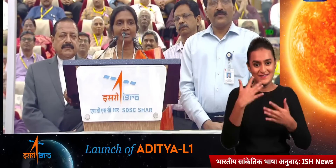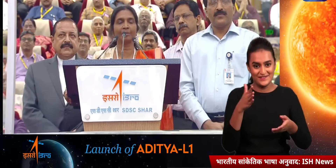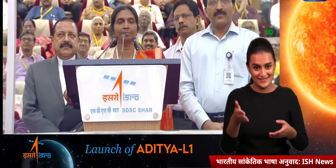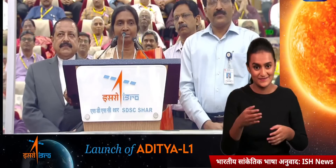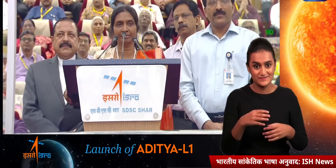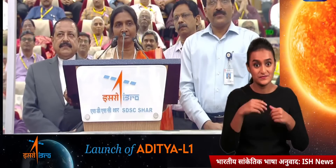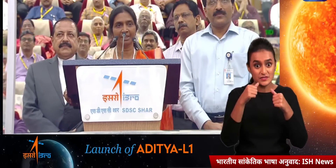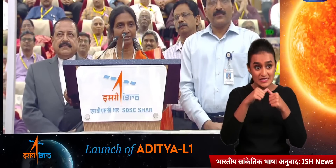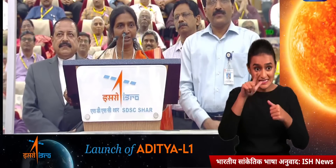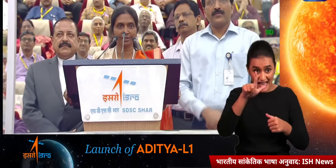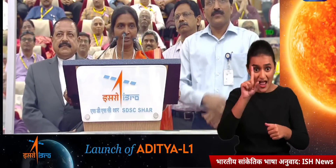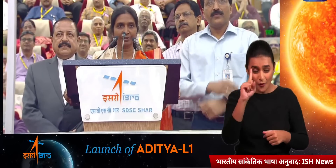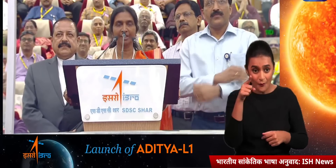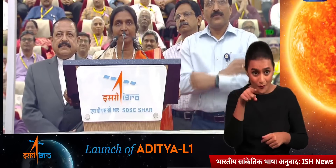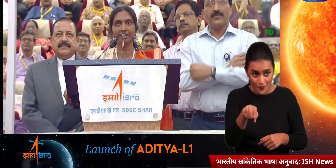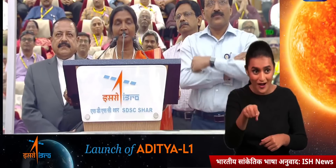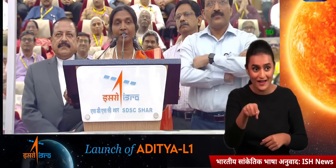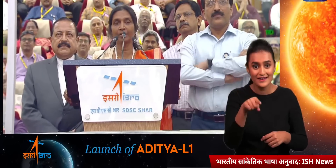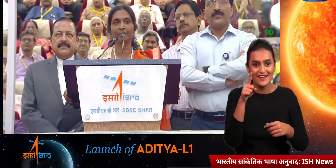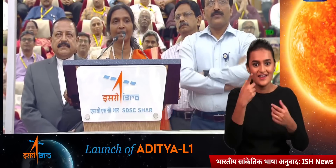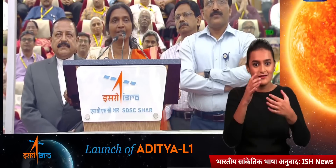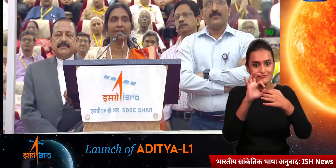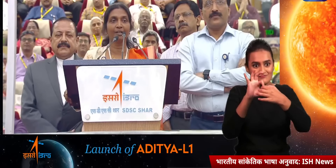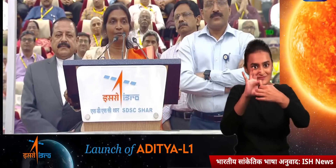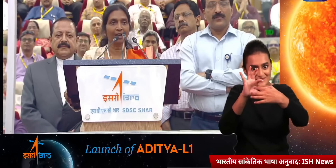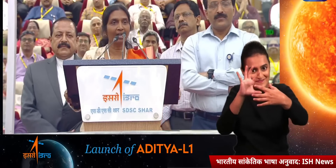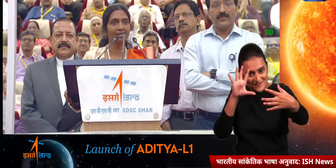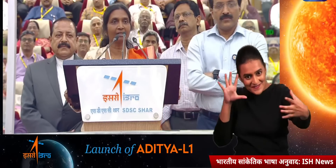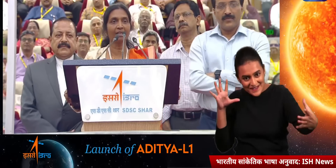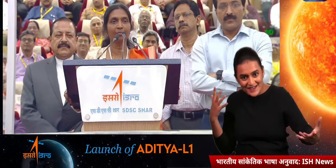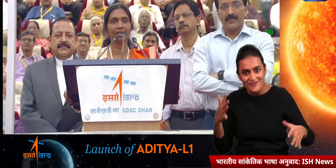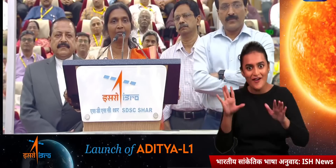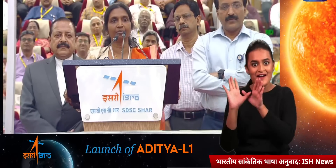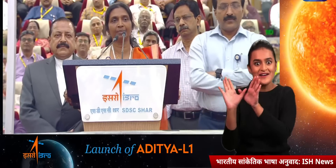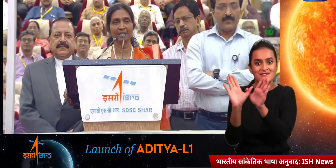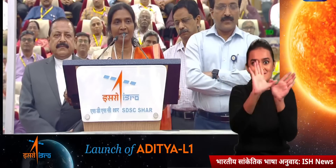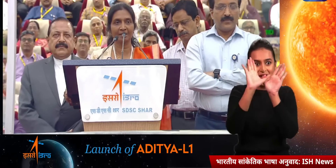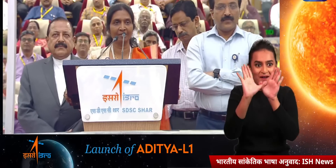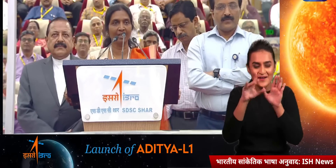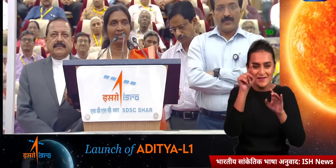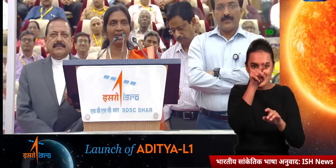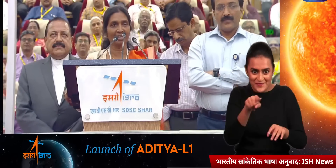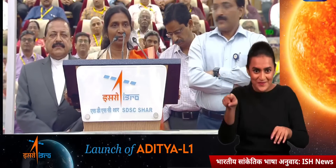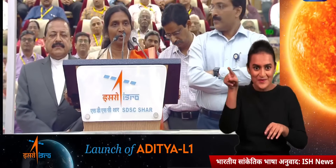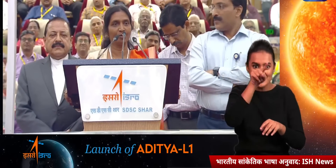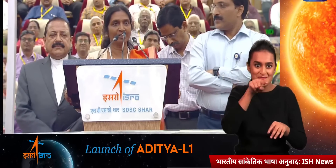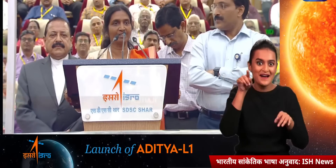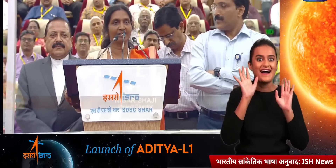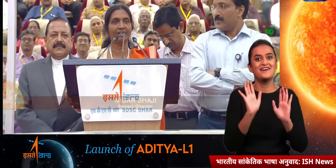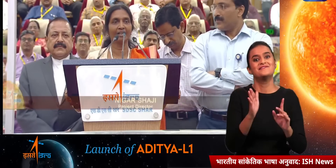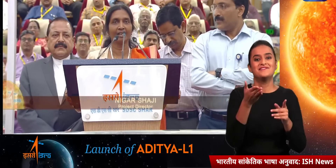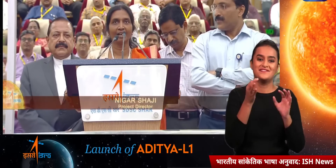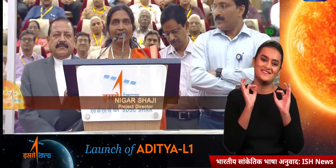L1 is injected in the intended orbit flawlessly by PSLV